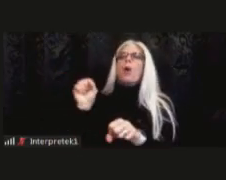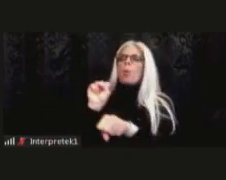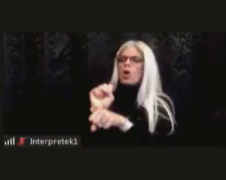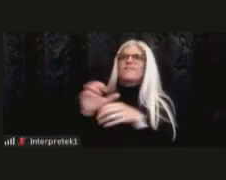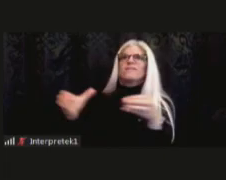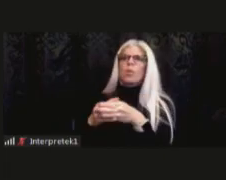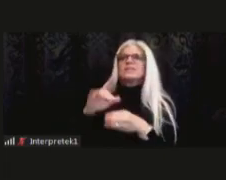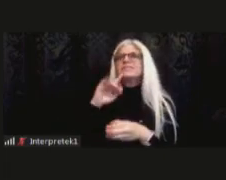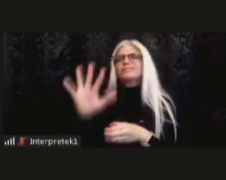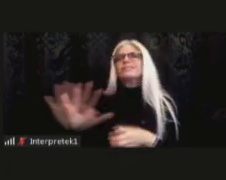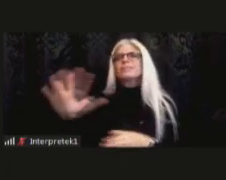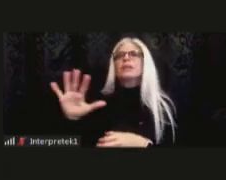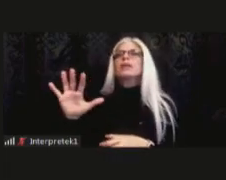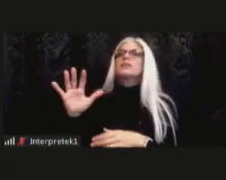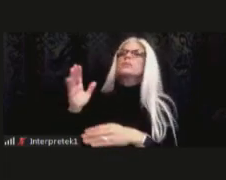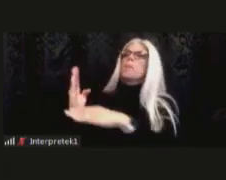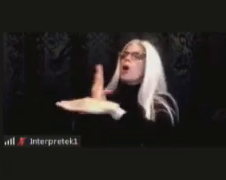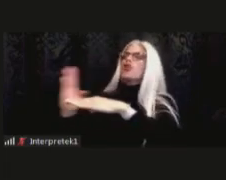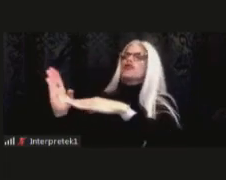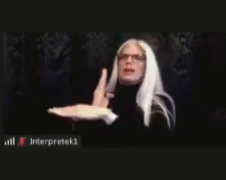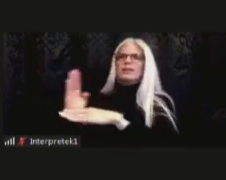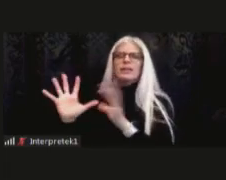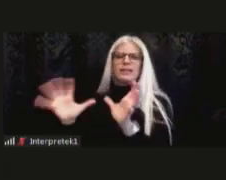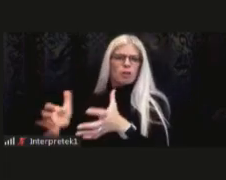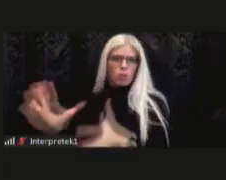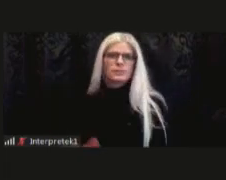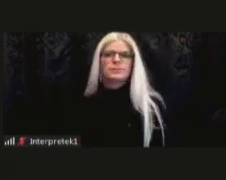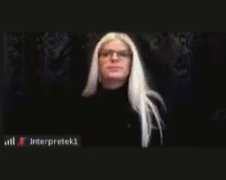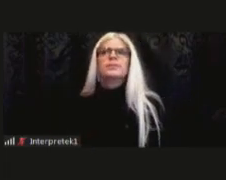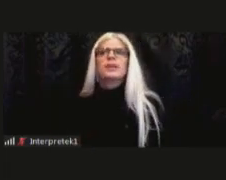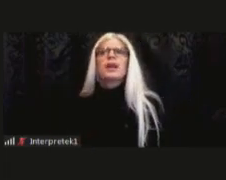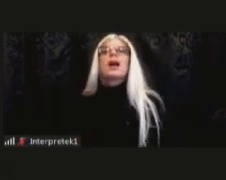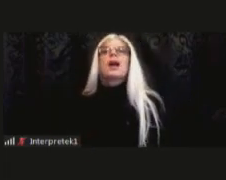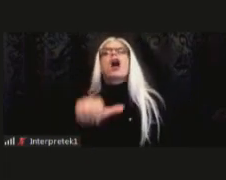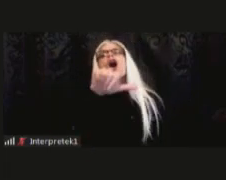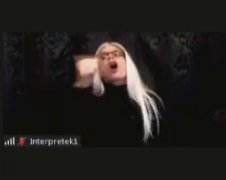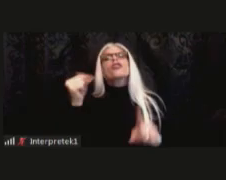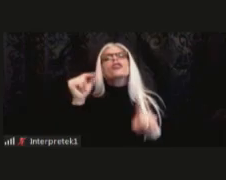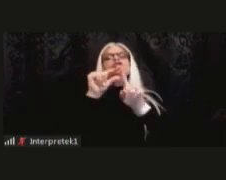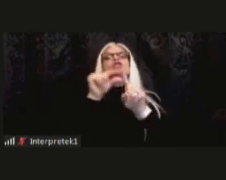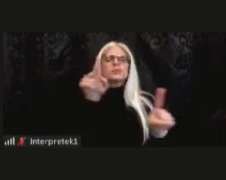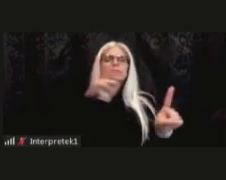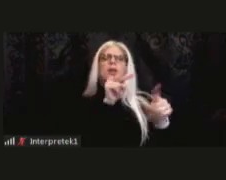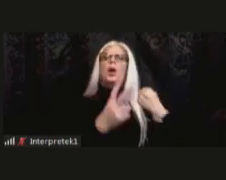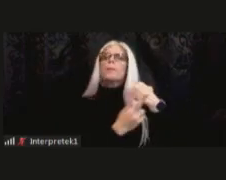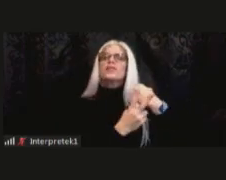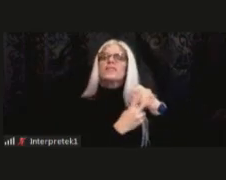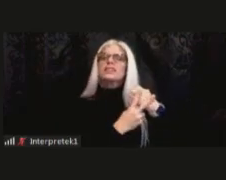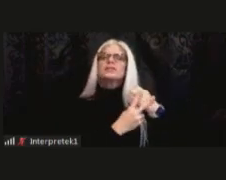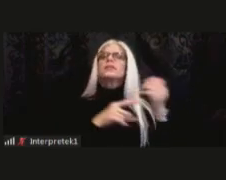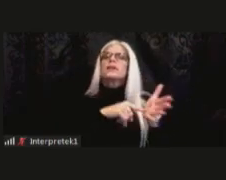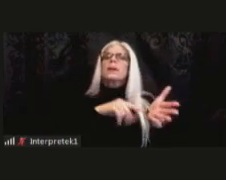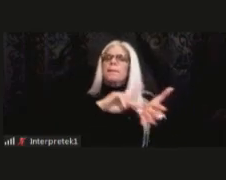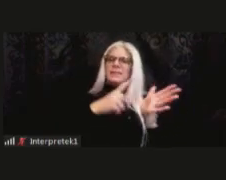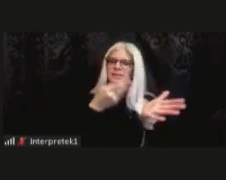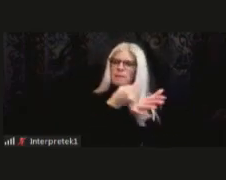in the moderate income category. Some other common terms: preservation is financial reinvestment to improve the physical